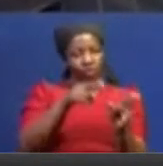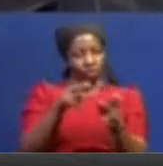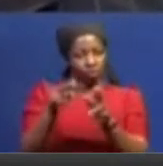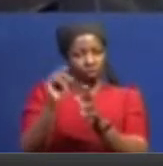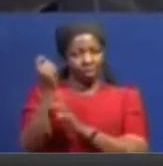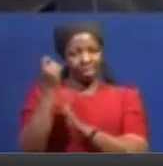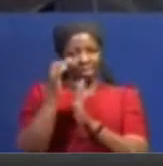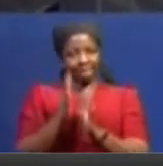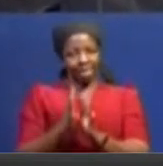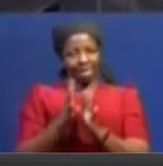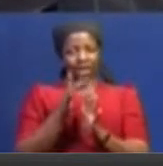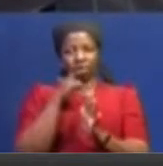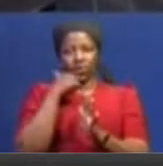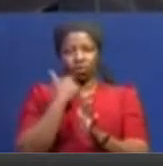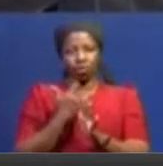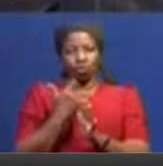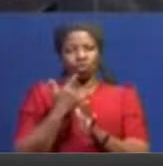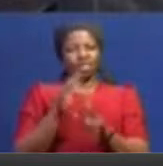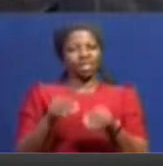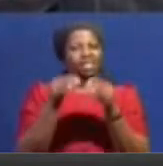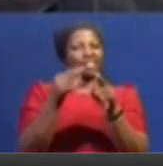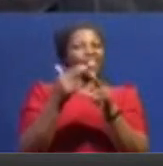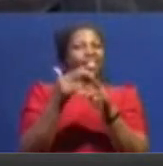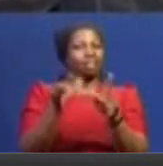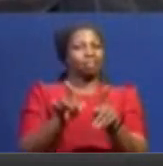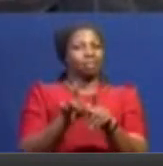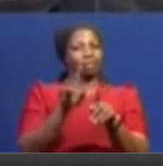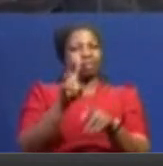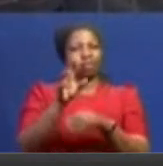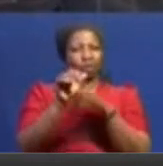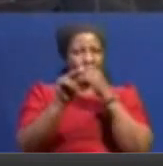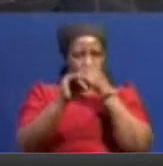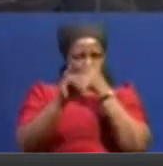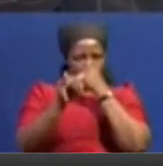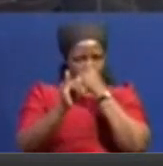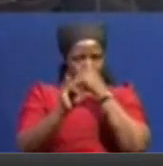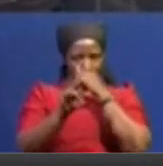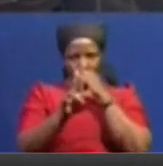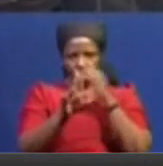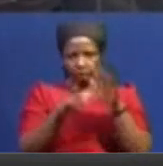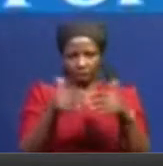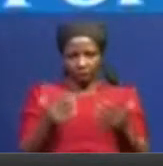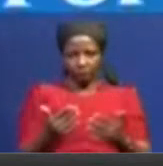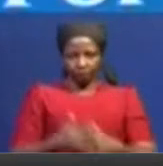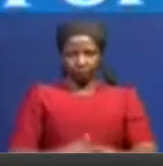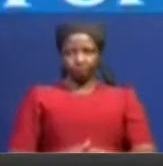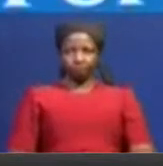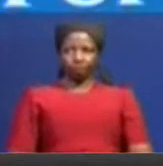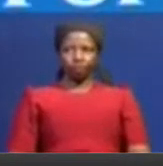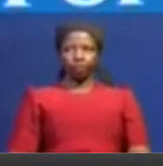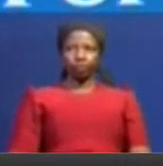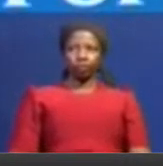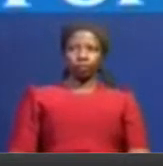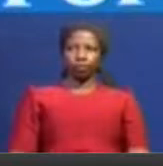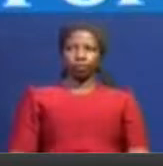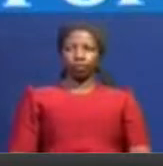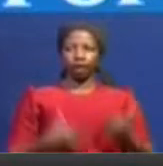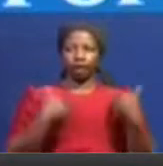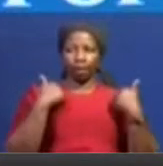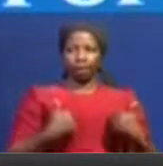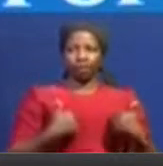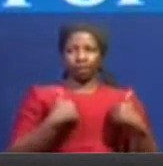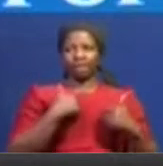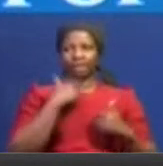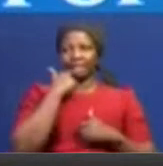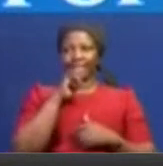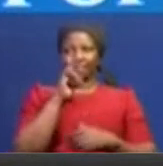is usually referred to as Wanjiku. Okay, as I had stated in my intro, I